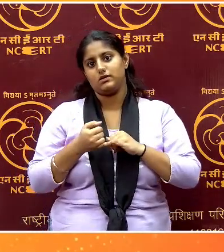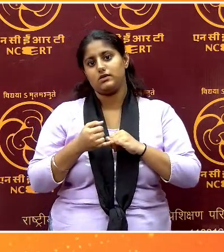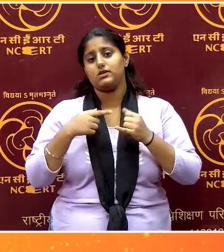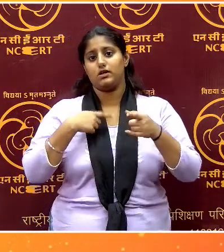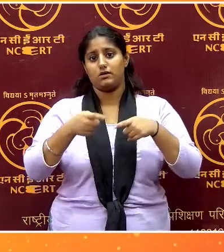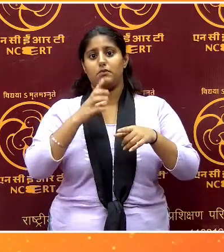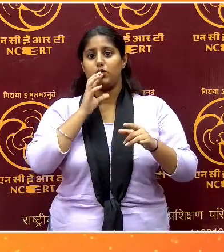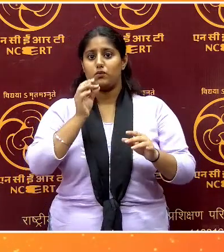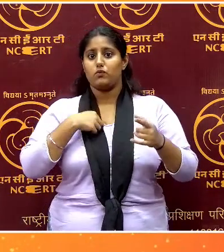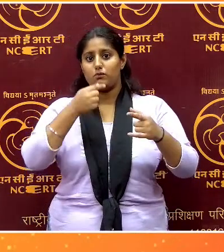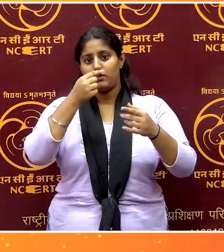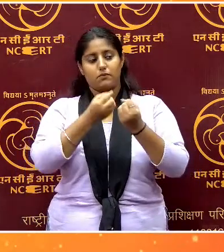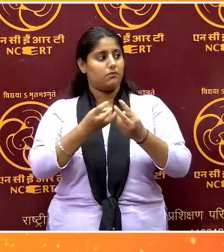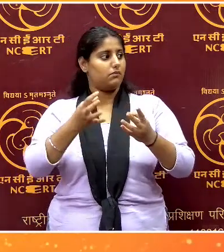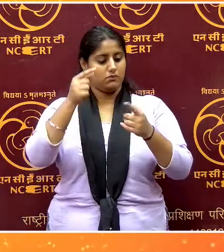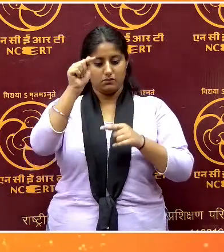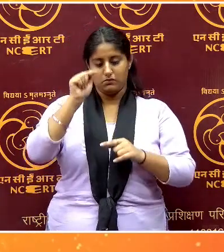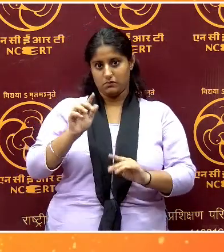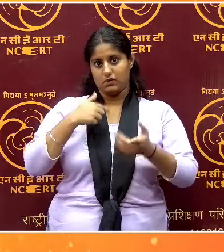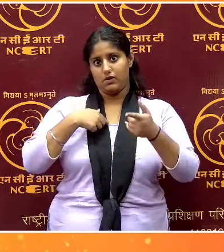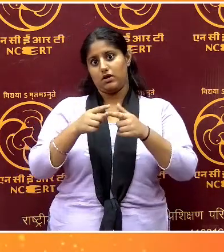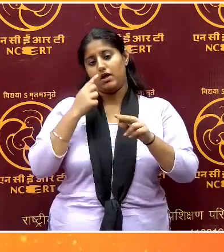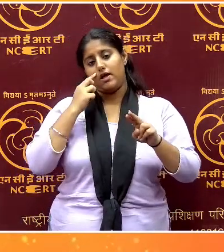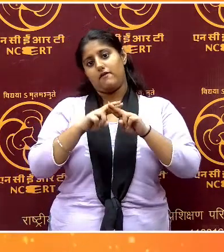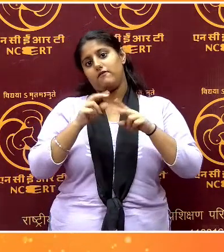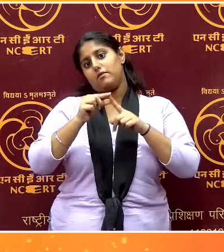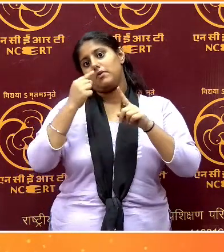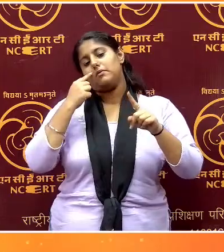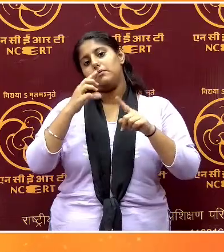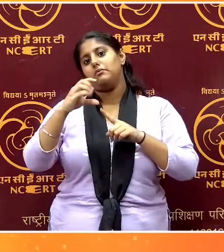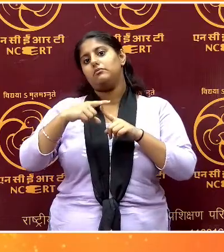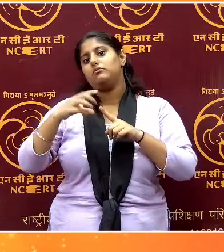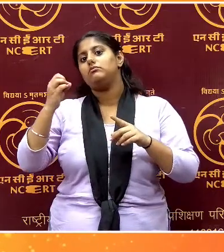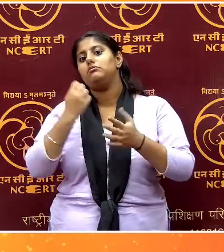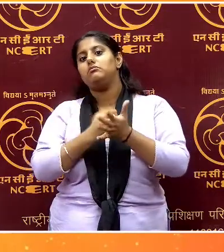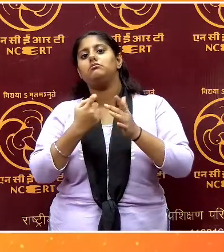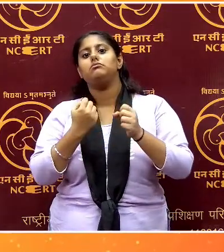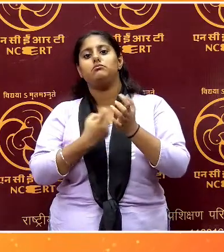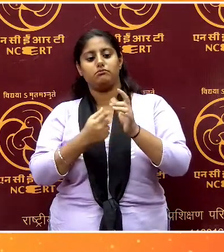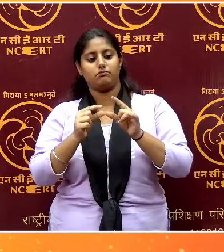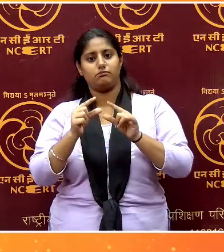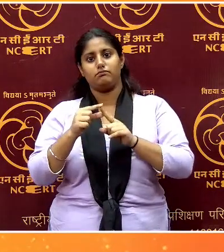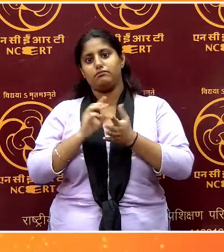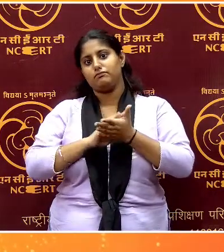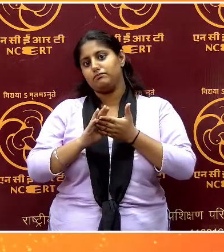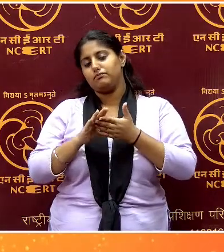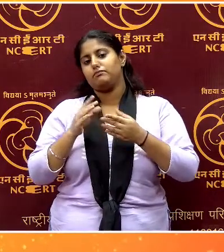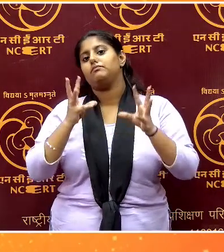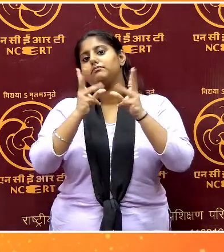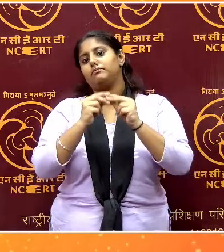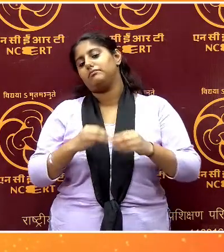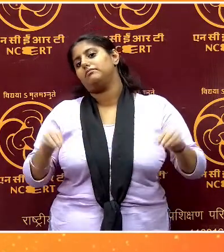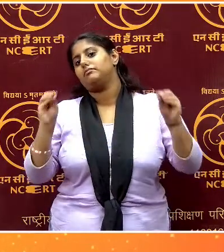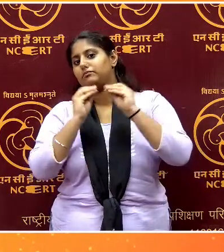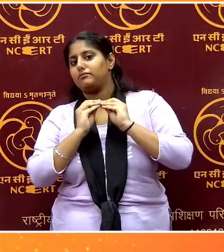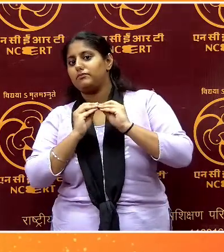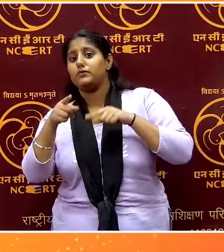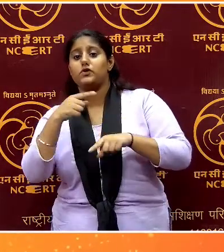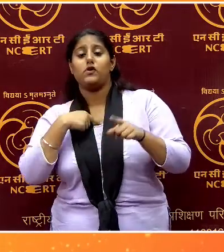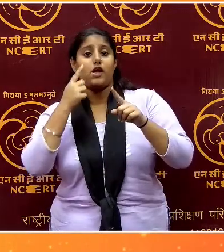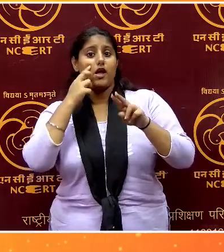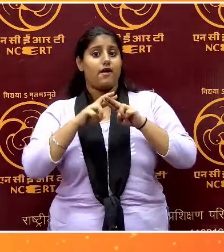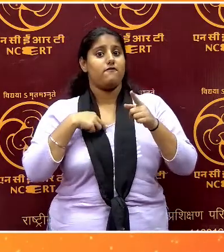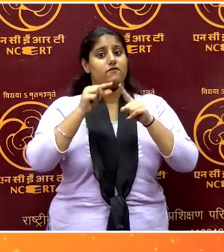to prepare a pictograph when the amount of data is large, or when the frequencies are not